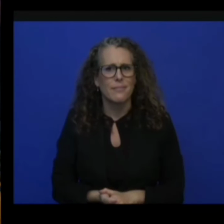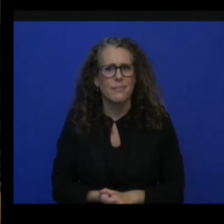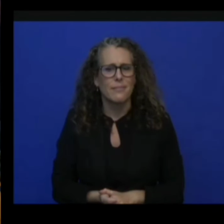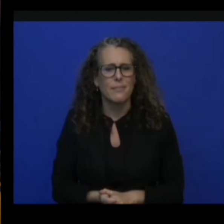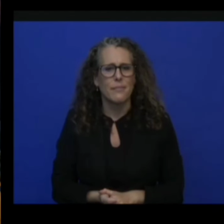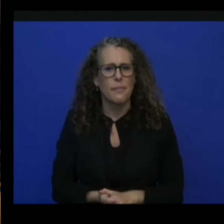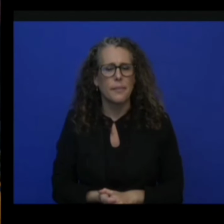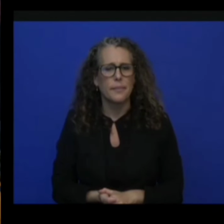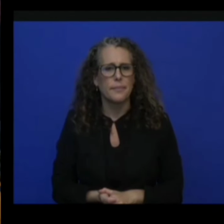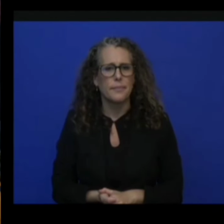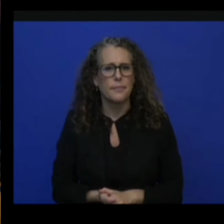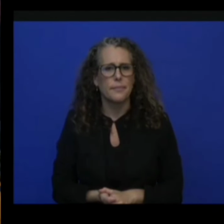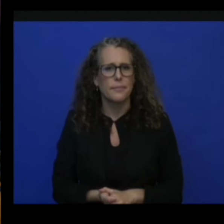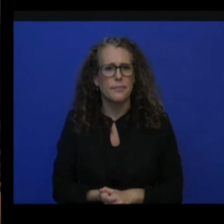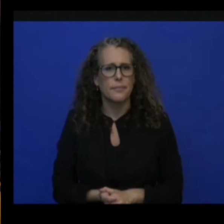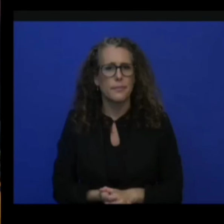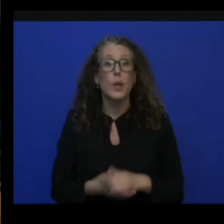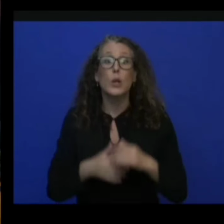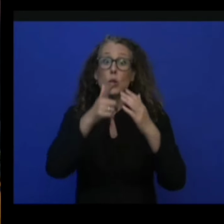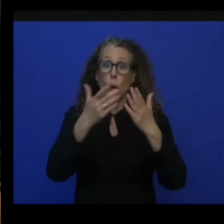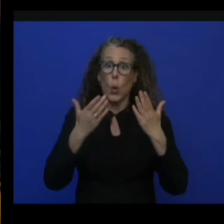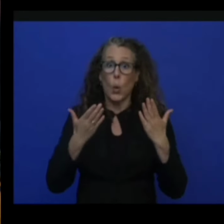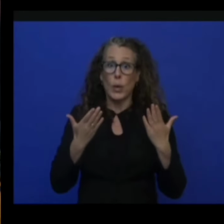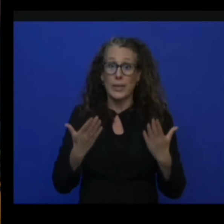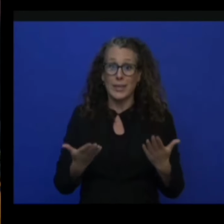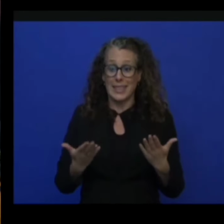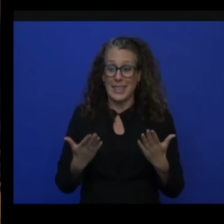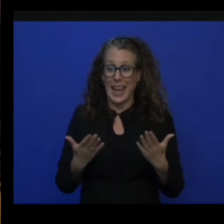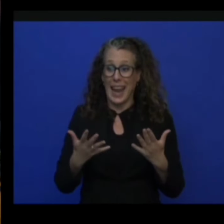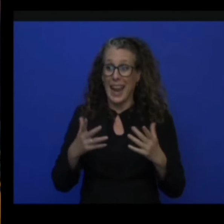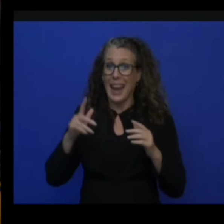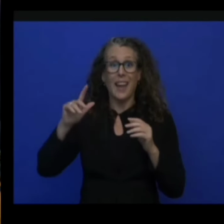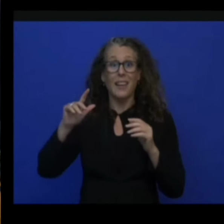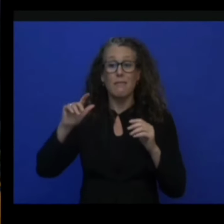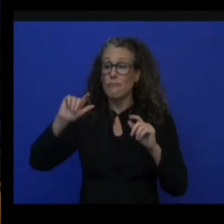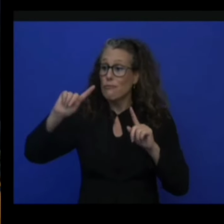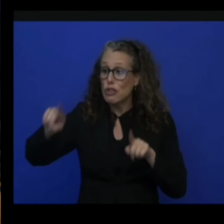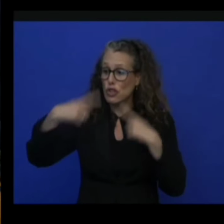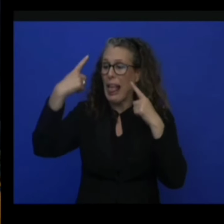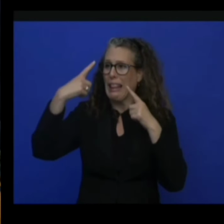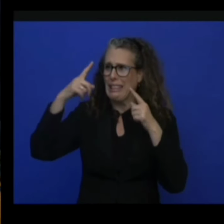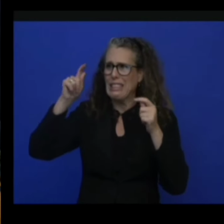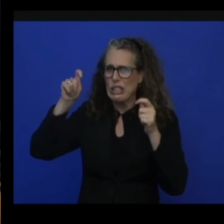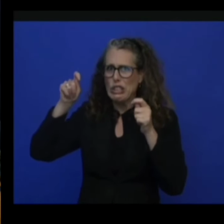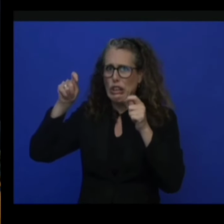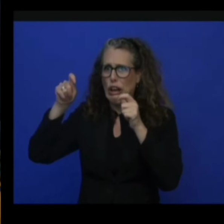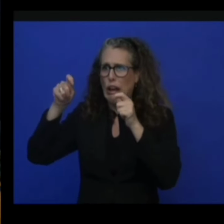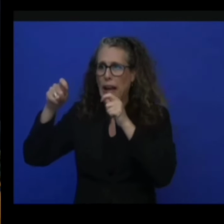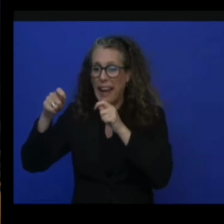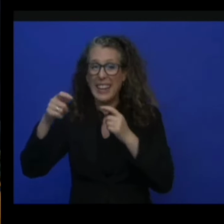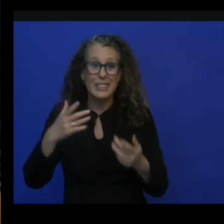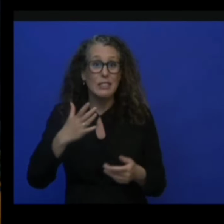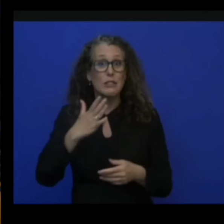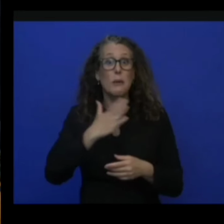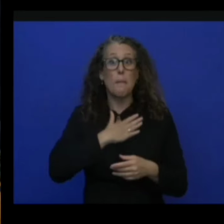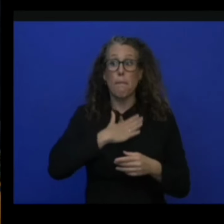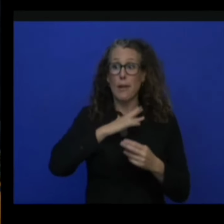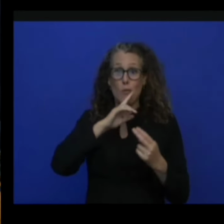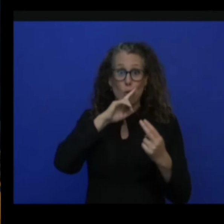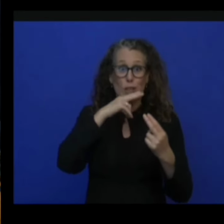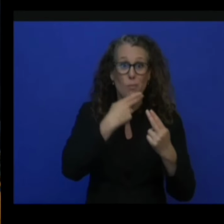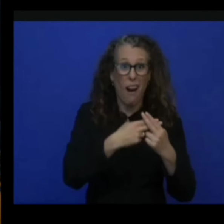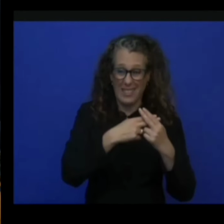that as the challenges we face have evolved, so too must our approach